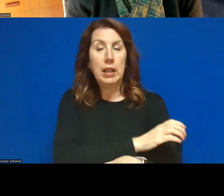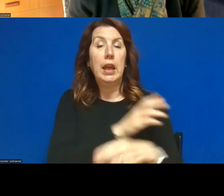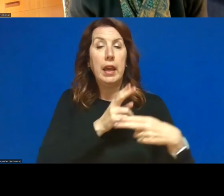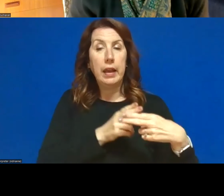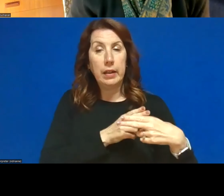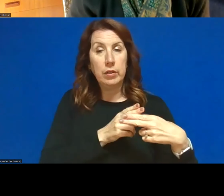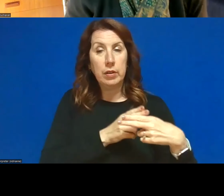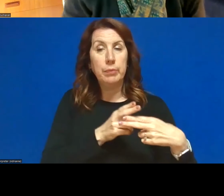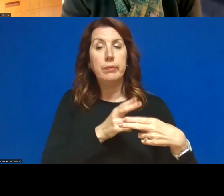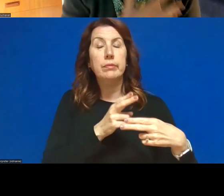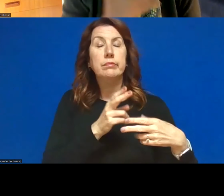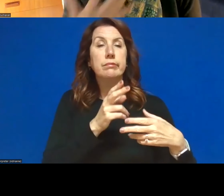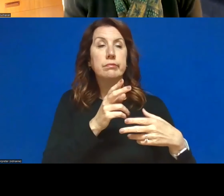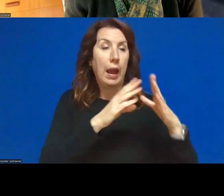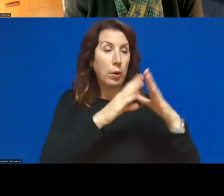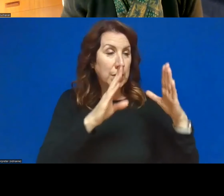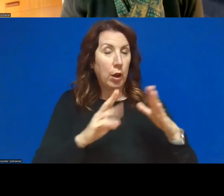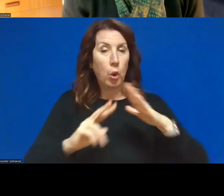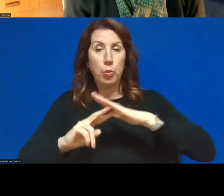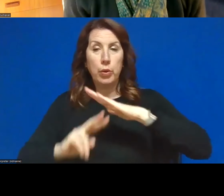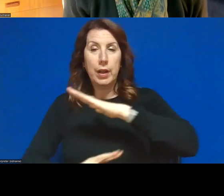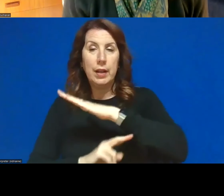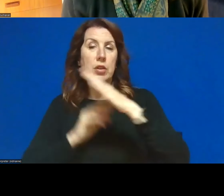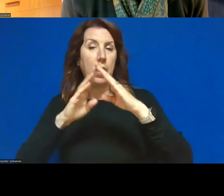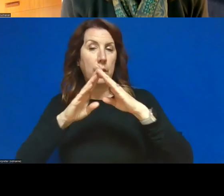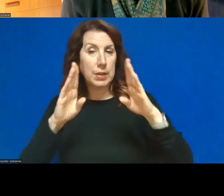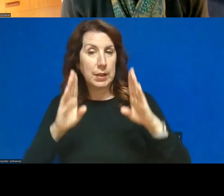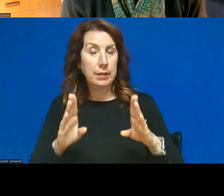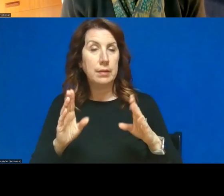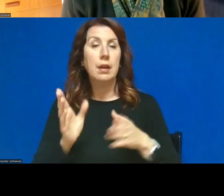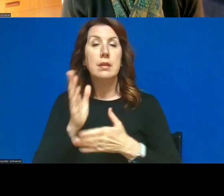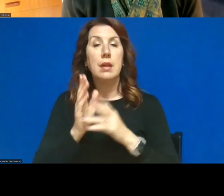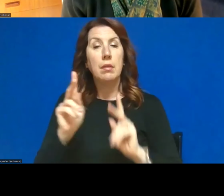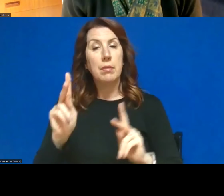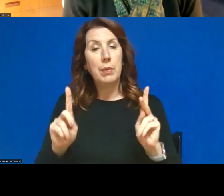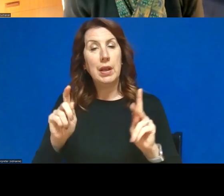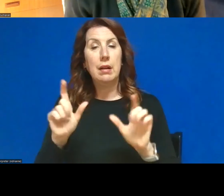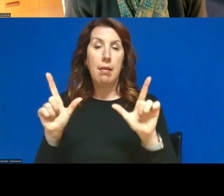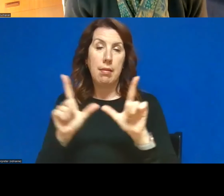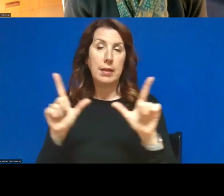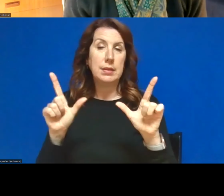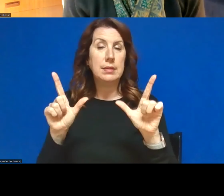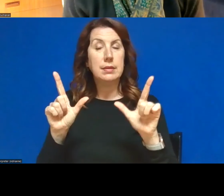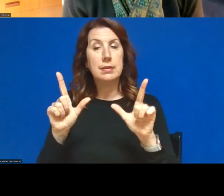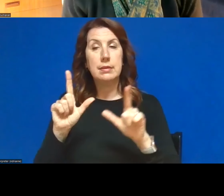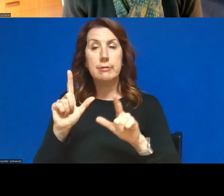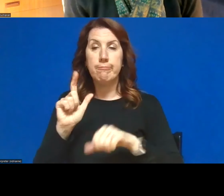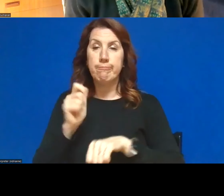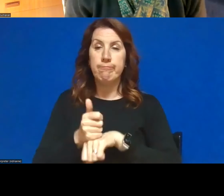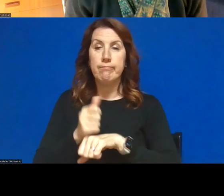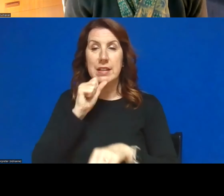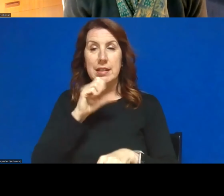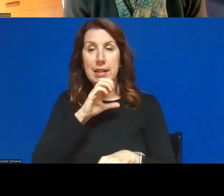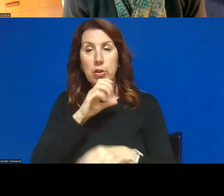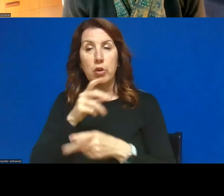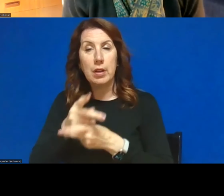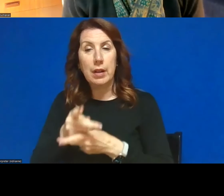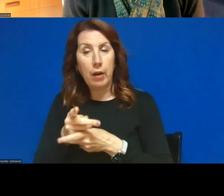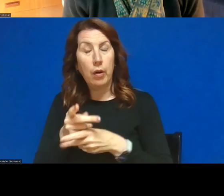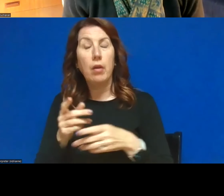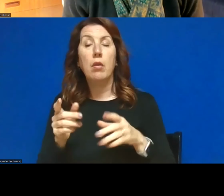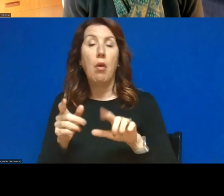or bridge housing. Some folks may need licensed adult senior care, while others